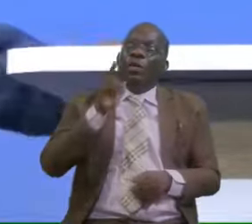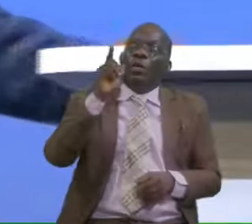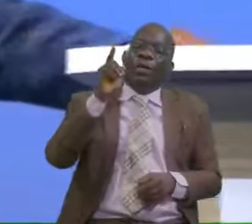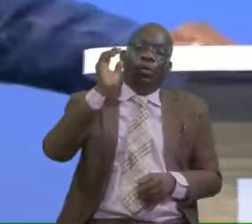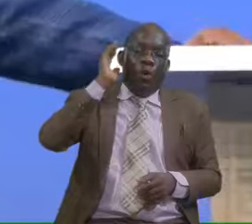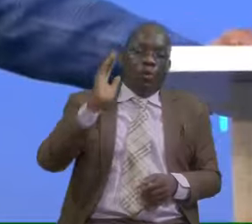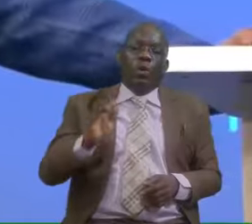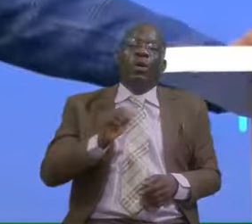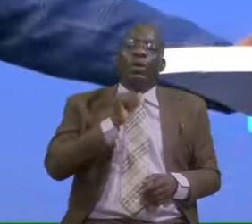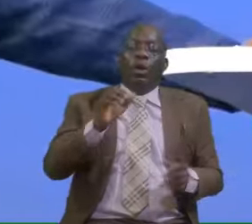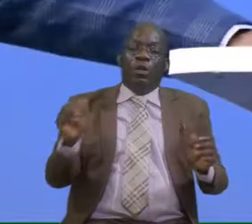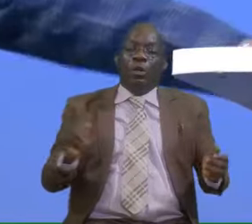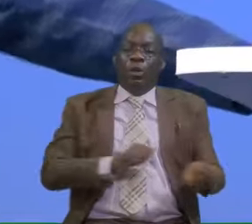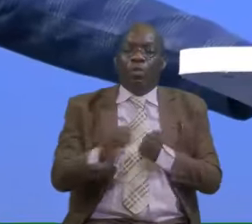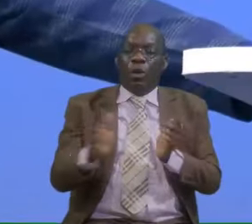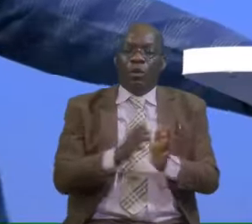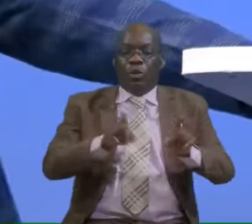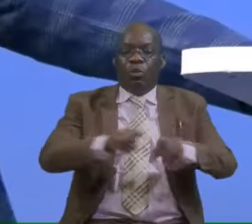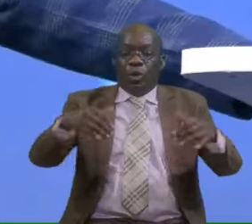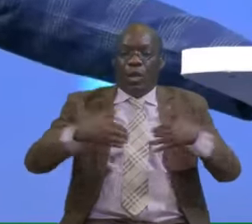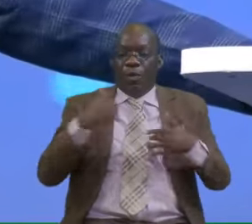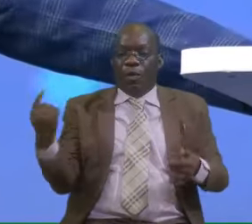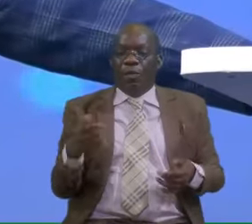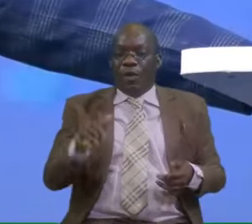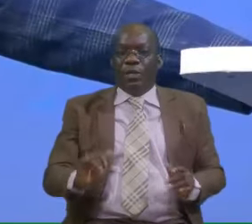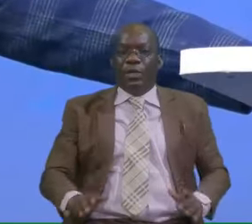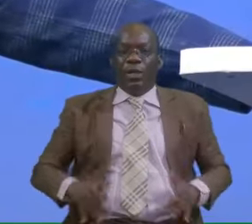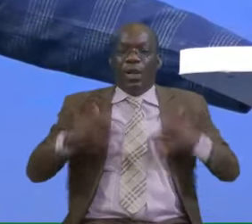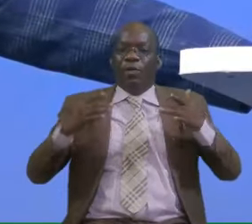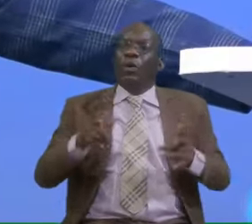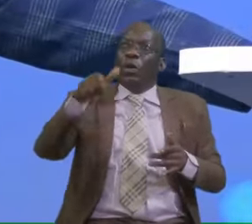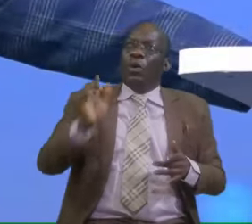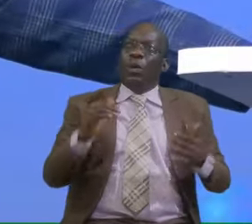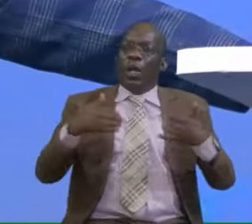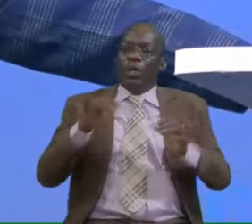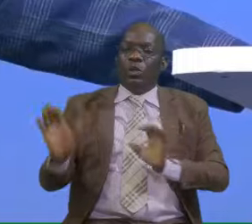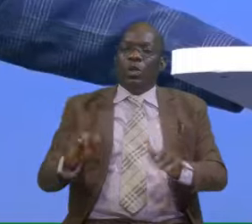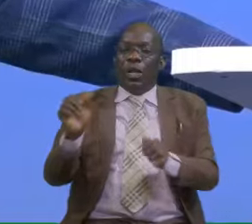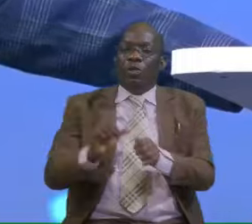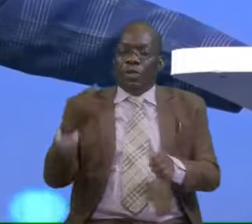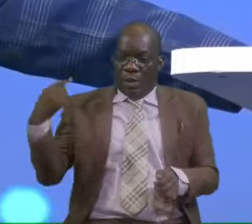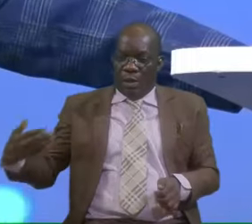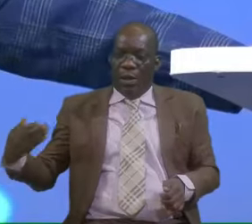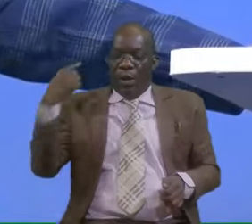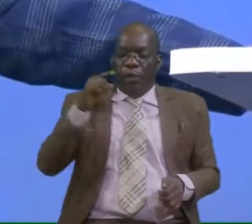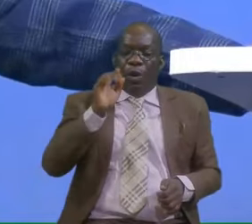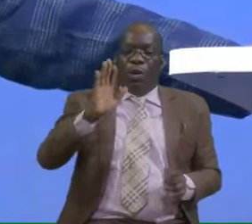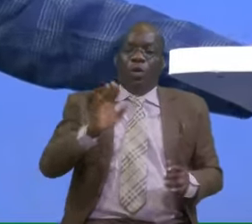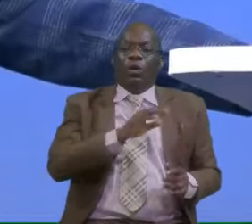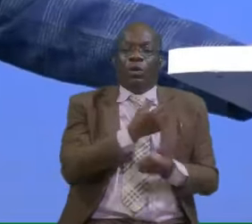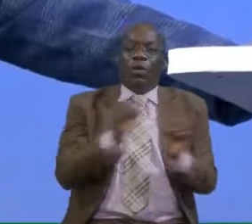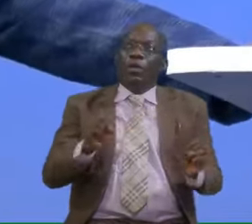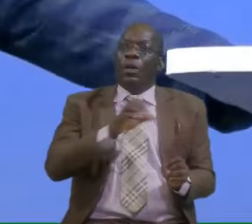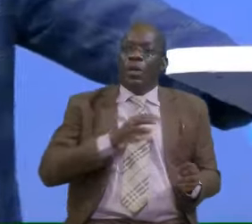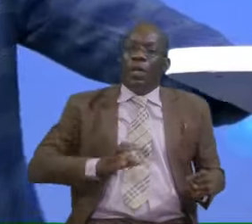done everything he ought to do for your salvation. Christ has done everything he ought to do for